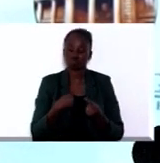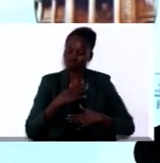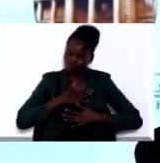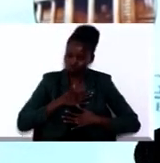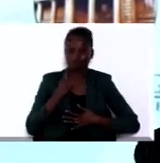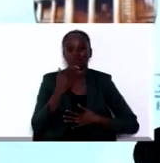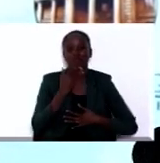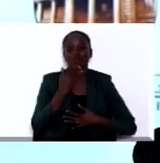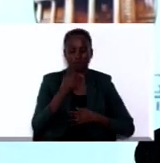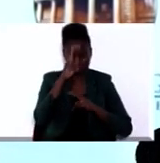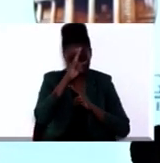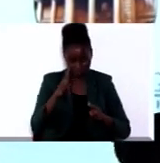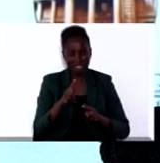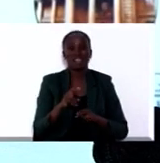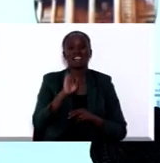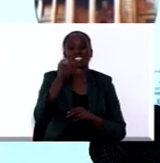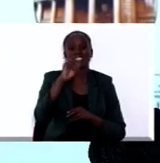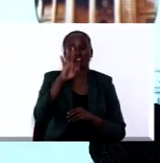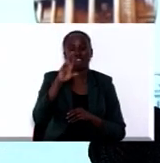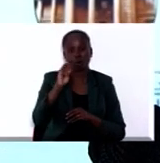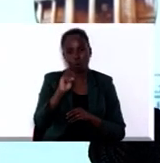Makgatho Health Sciences University.